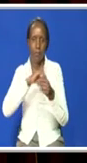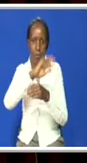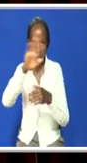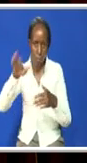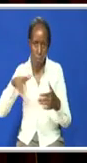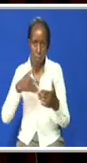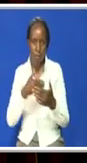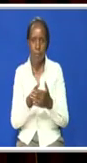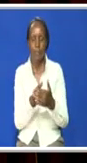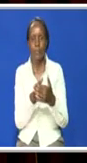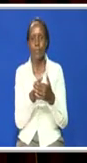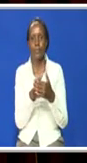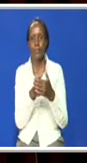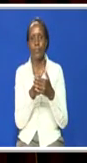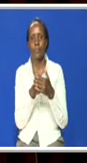balls.